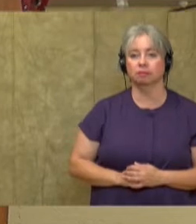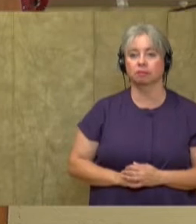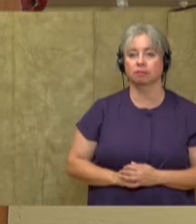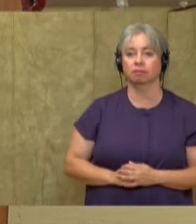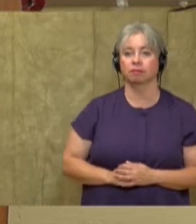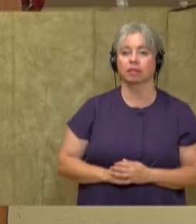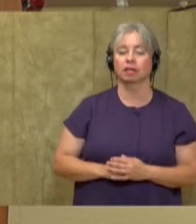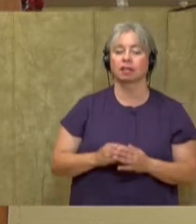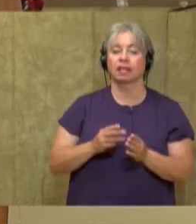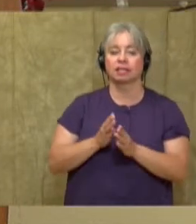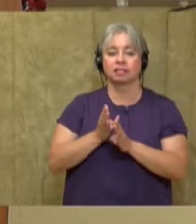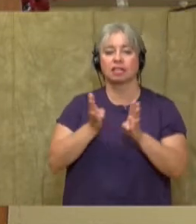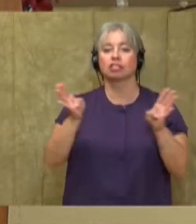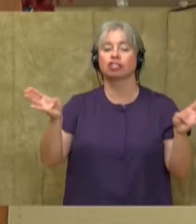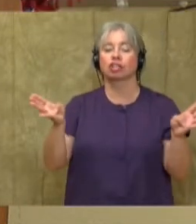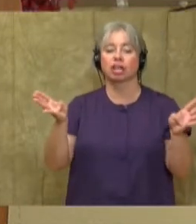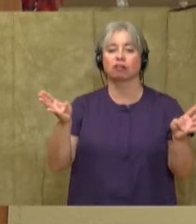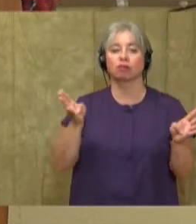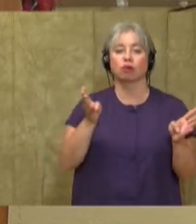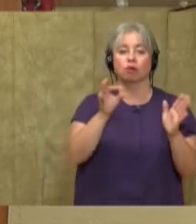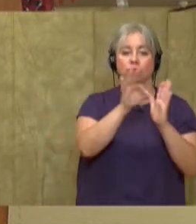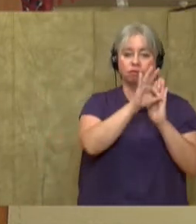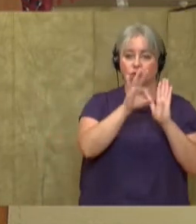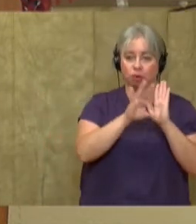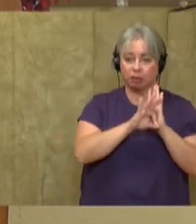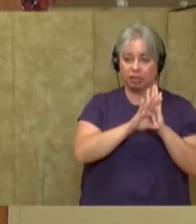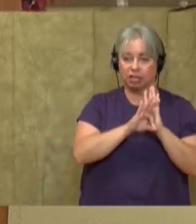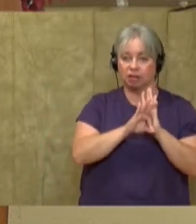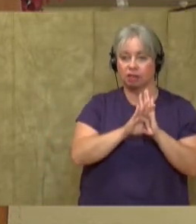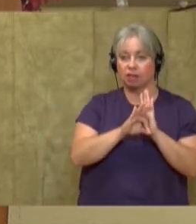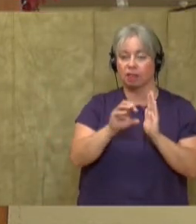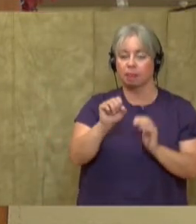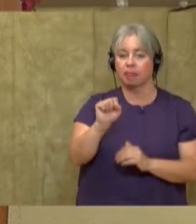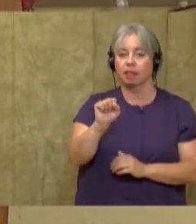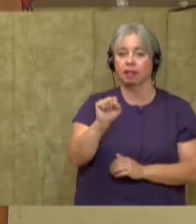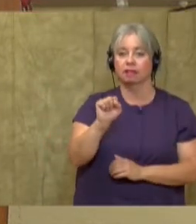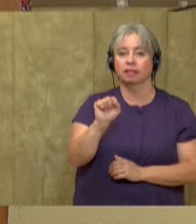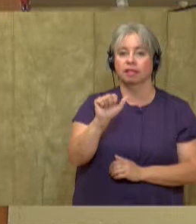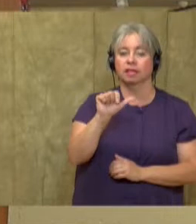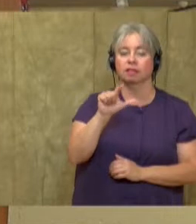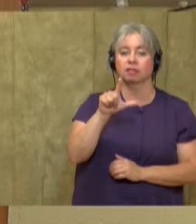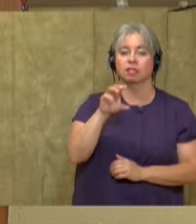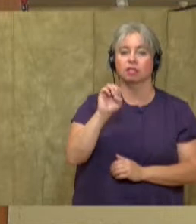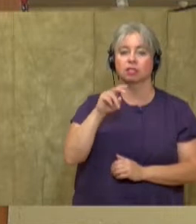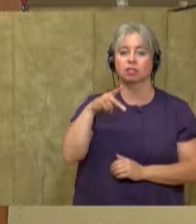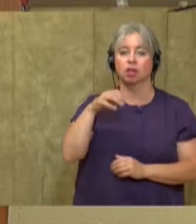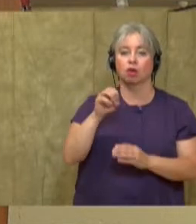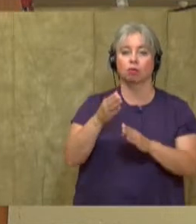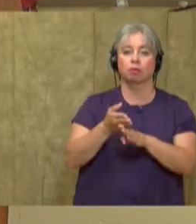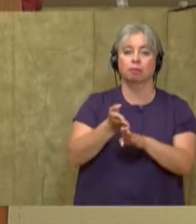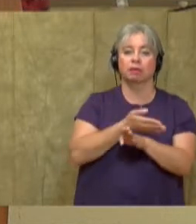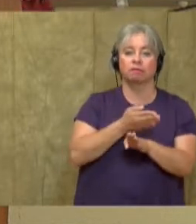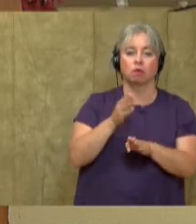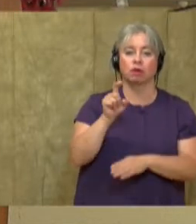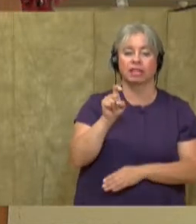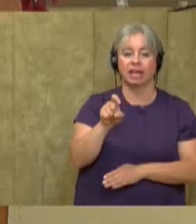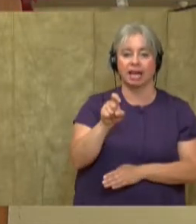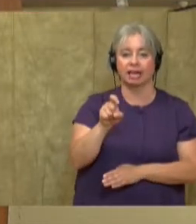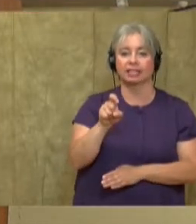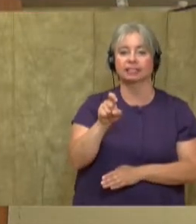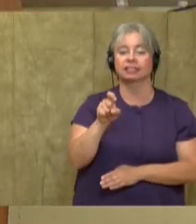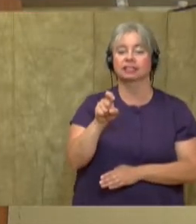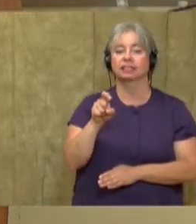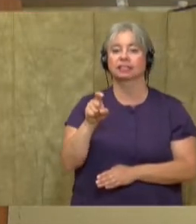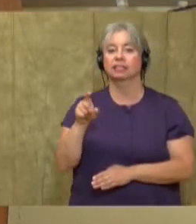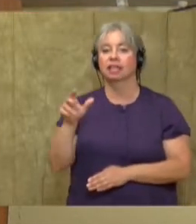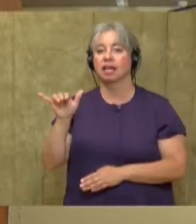just the generic form, is that the slope comes before the x and then the Y-intercept is after. And so